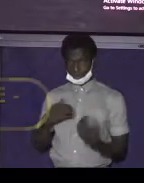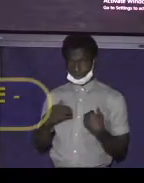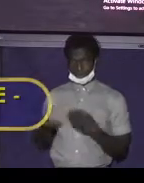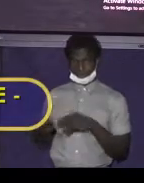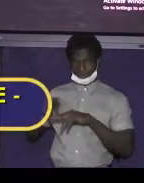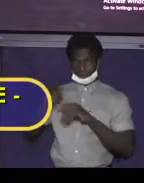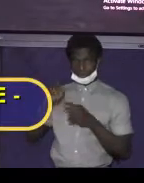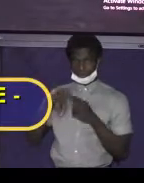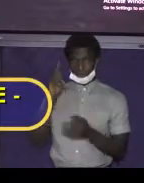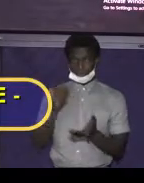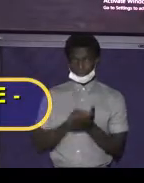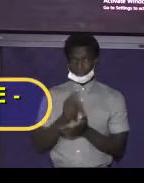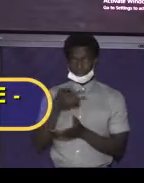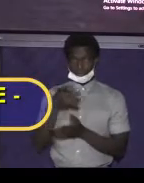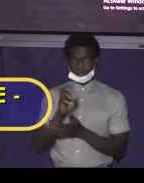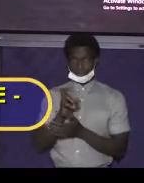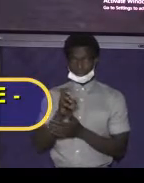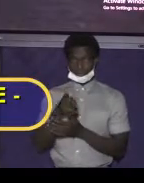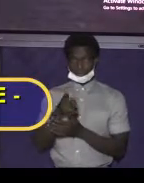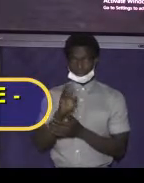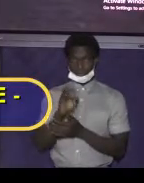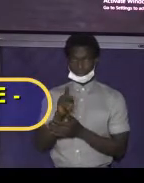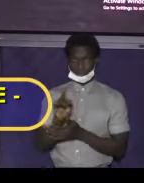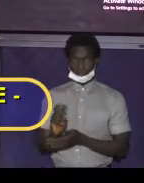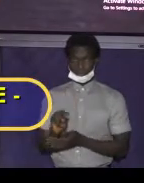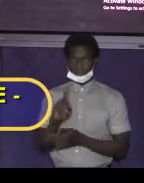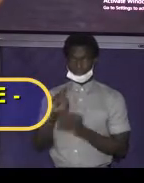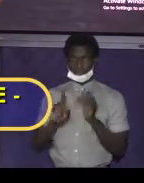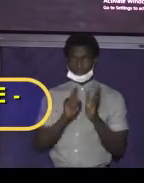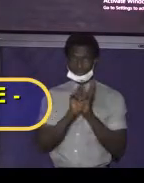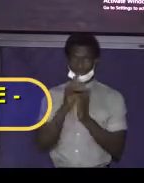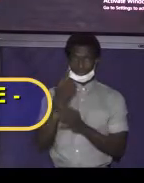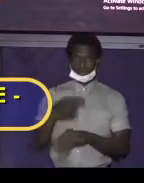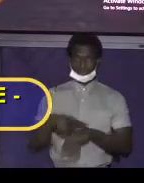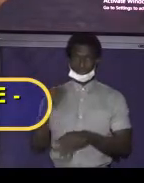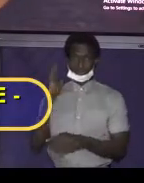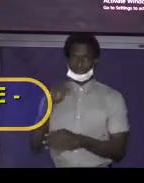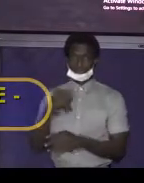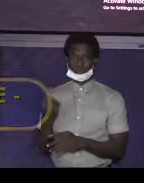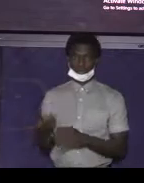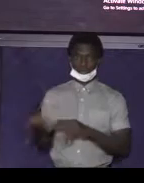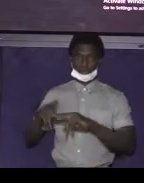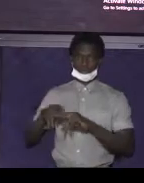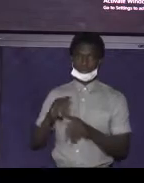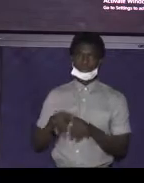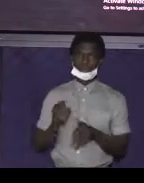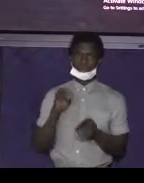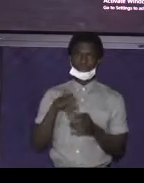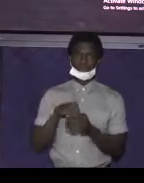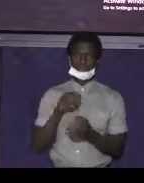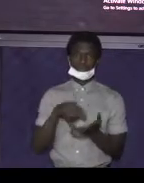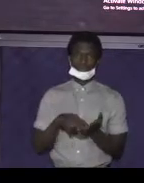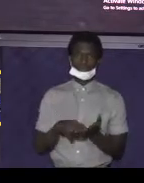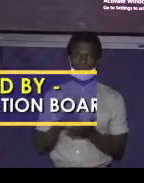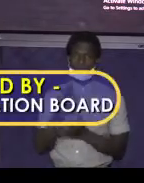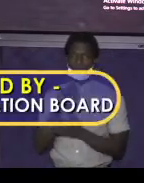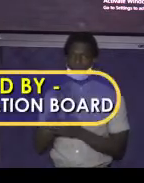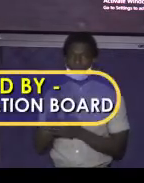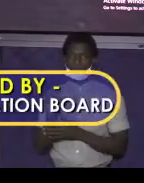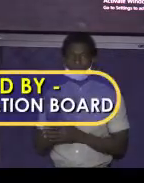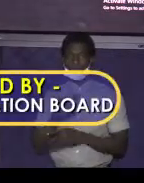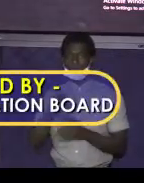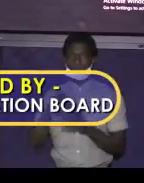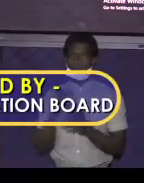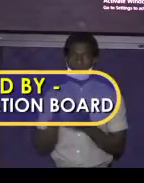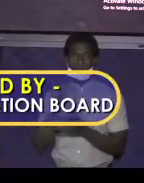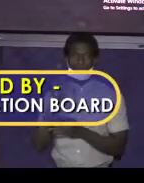to 1,200 kilometers. So 1 hour, the time, will also increase, but in this ratio. And when it's